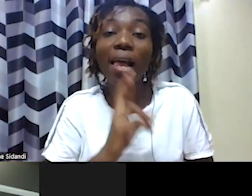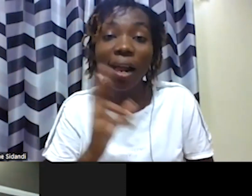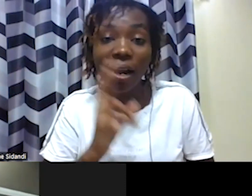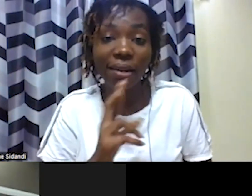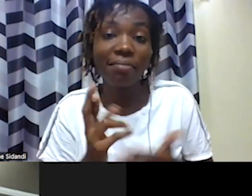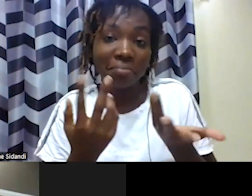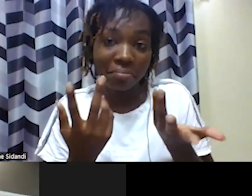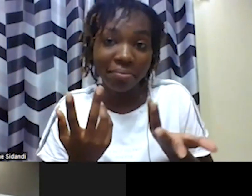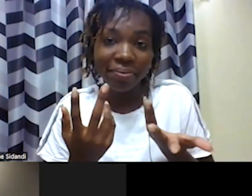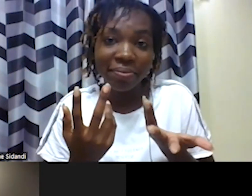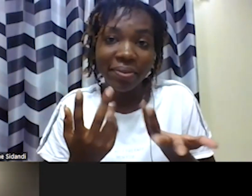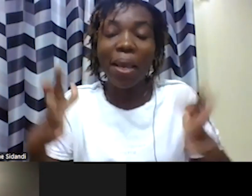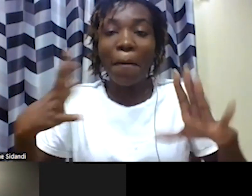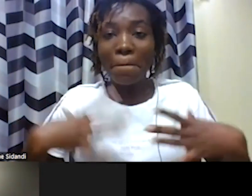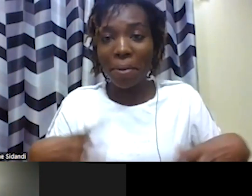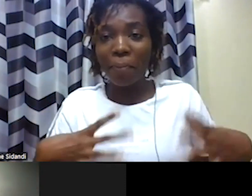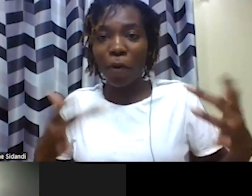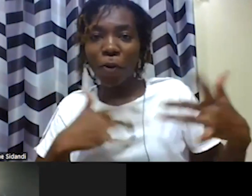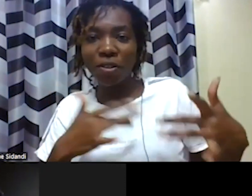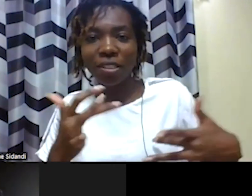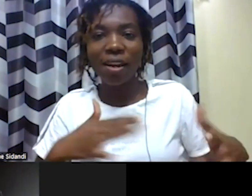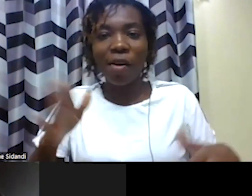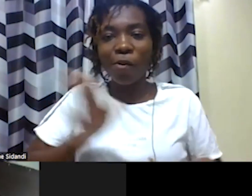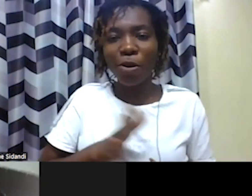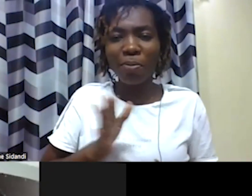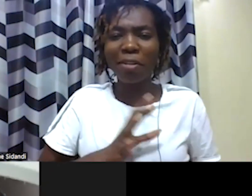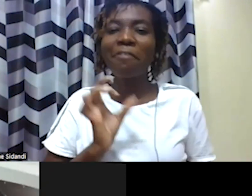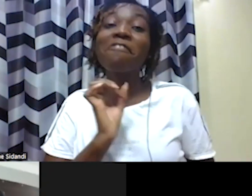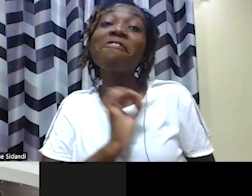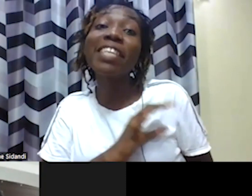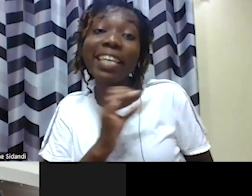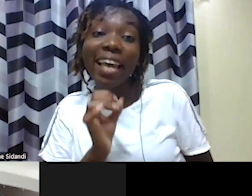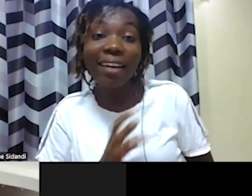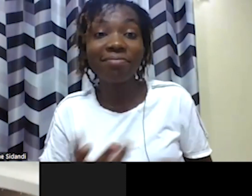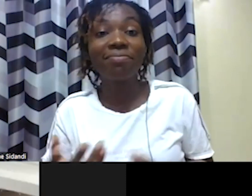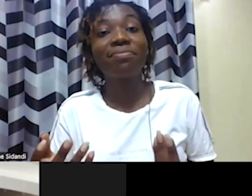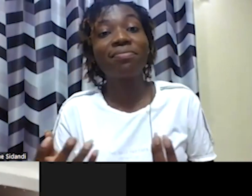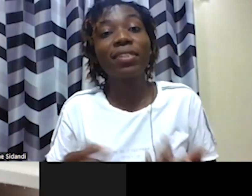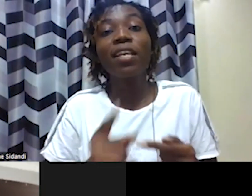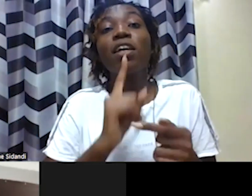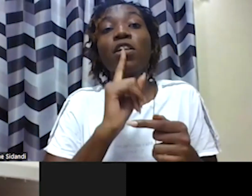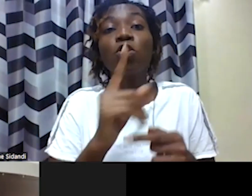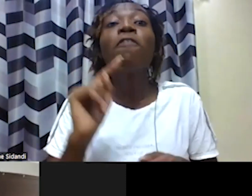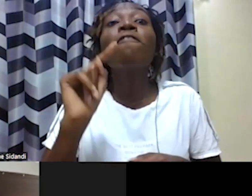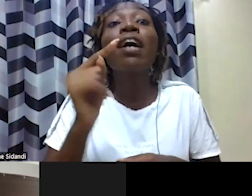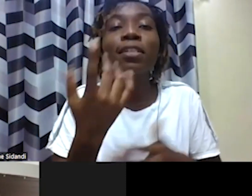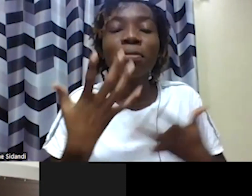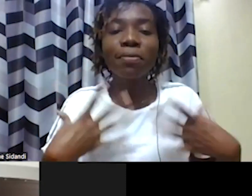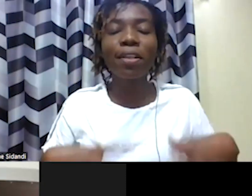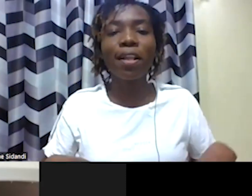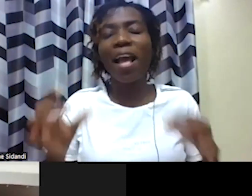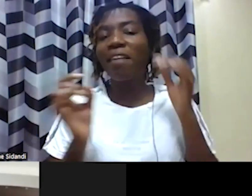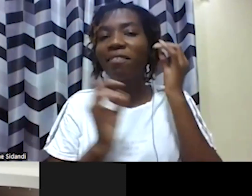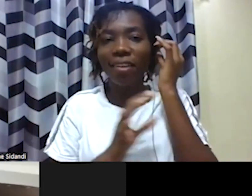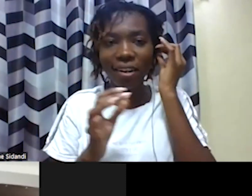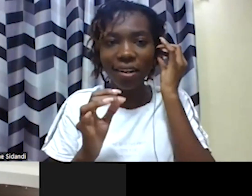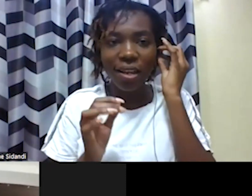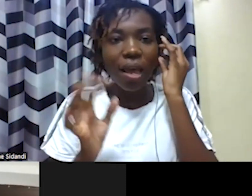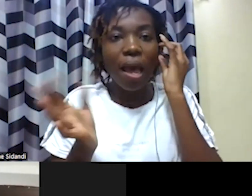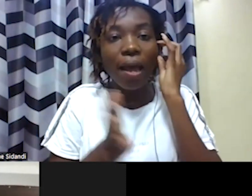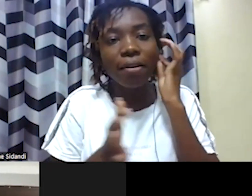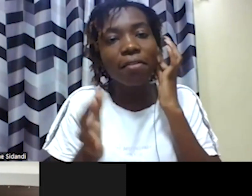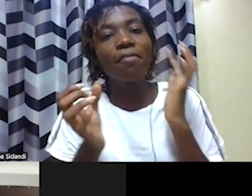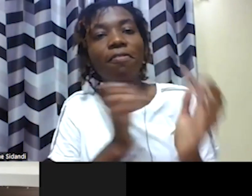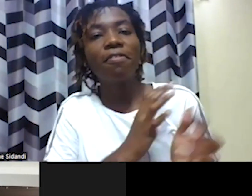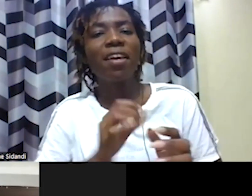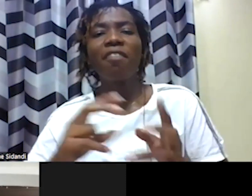because people consider women to be afraid, so we are the first ones to be afraid. But you know, fear is very good because